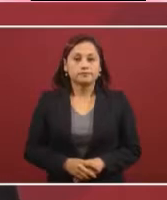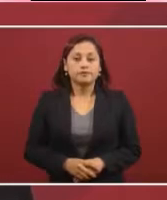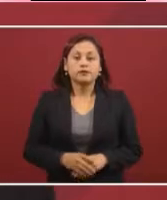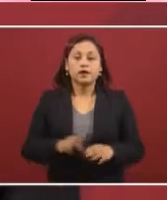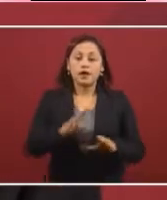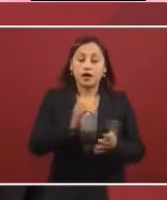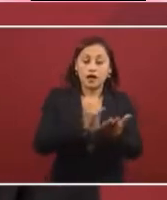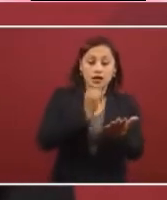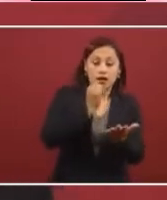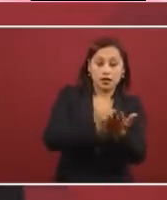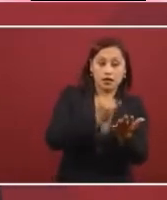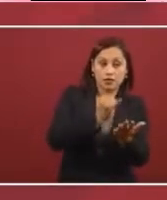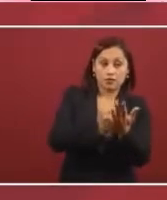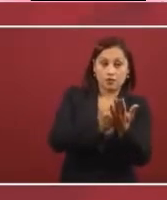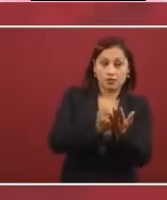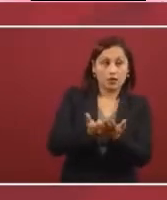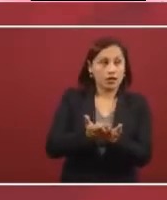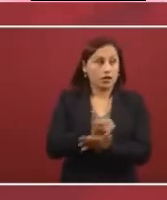separate